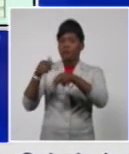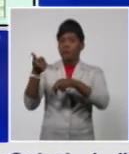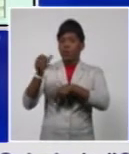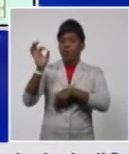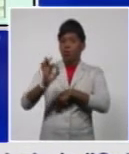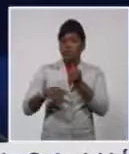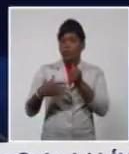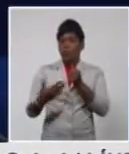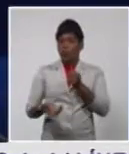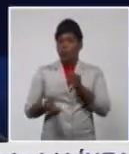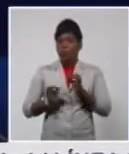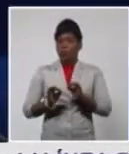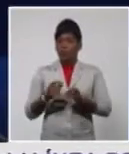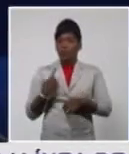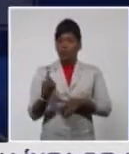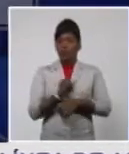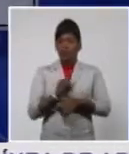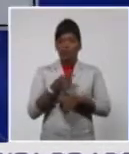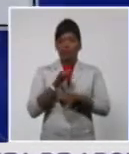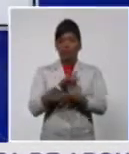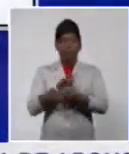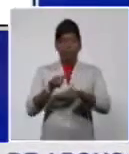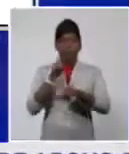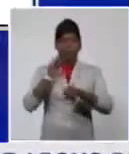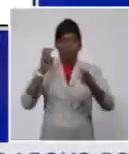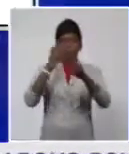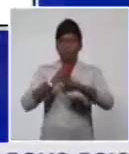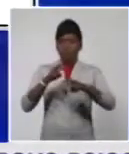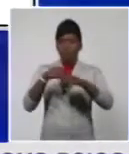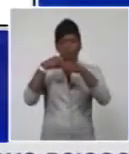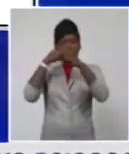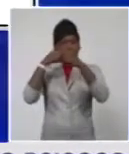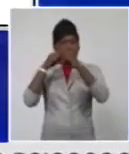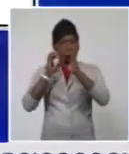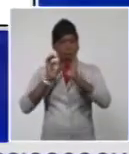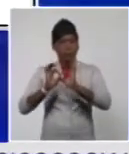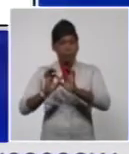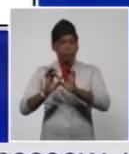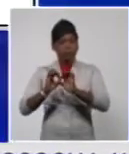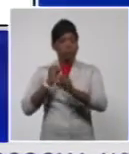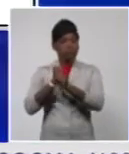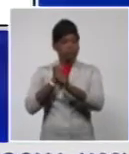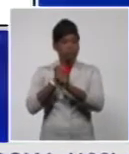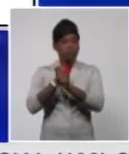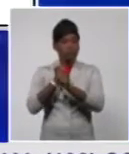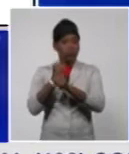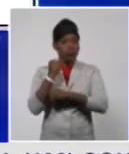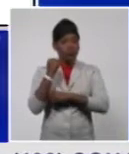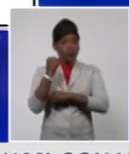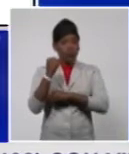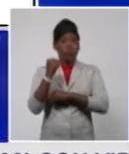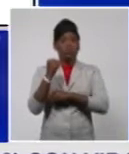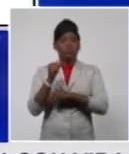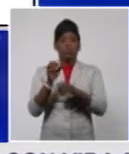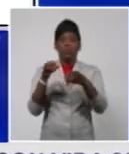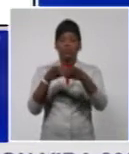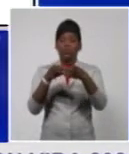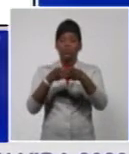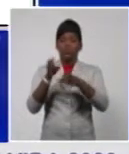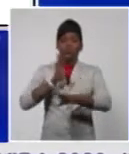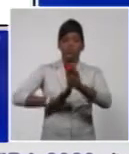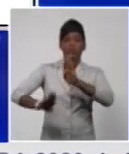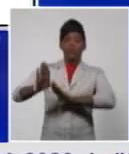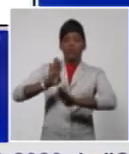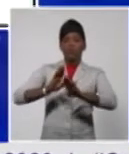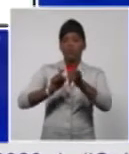Cotorro. In Ciego de Ávila, there are many events in the north, south, and center regions, as well